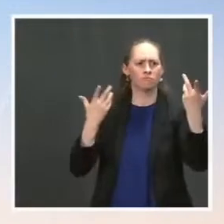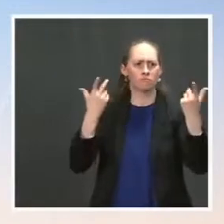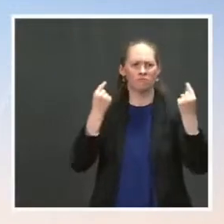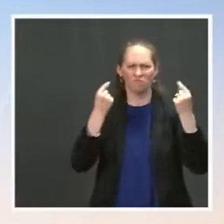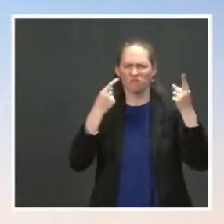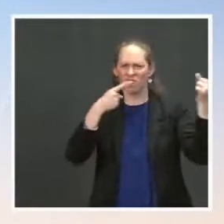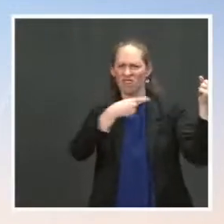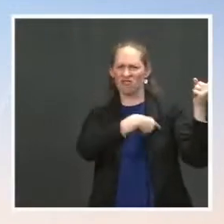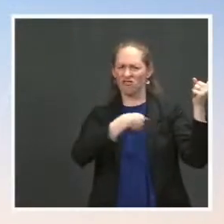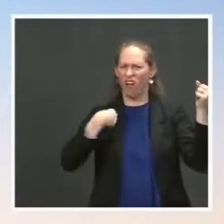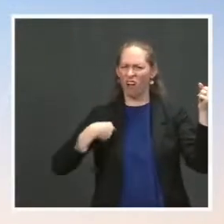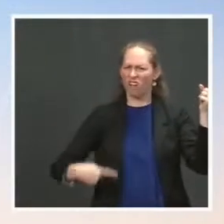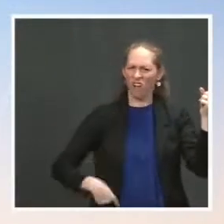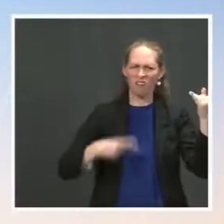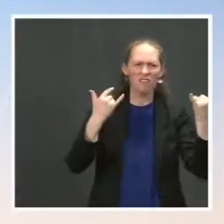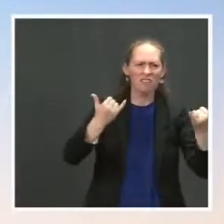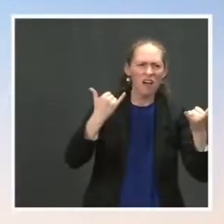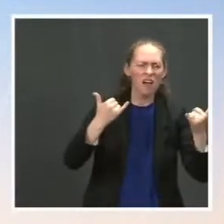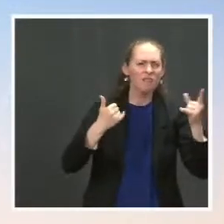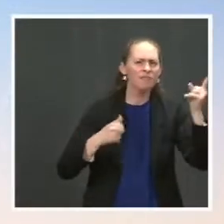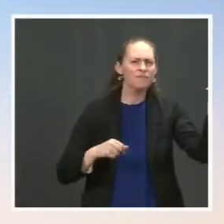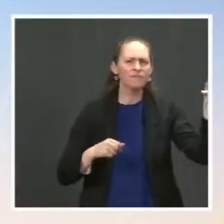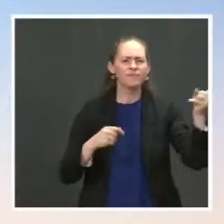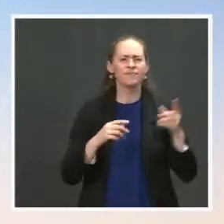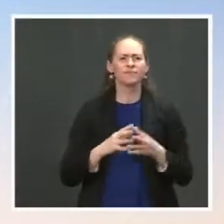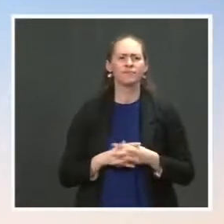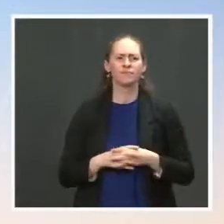Biden administration is asking China to do that?